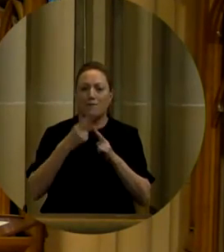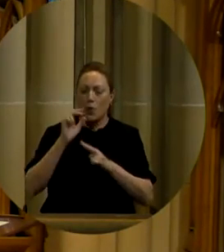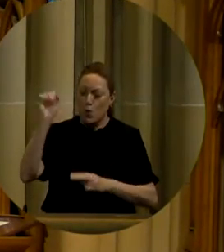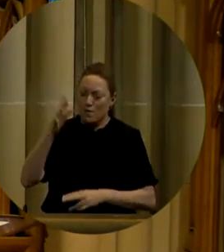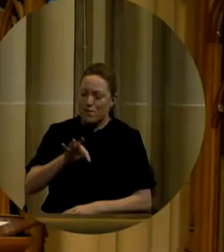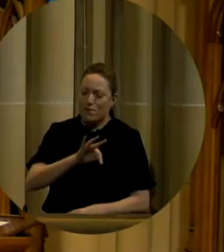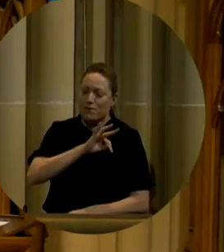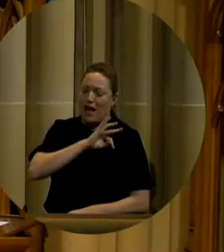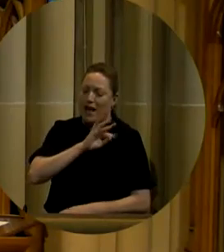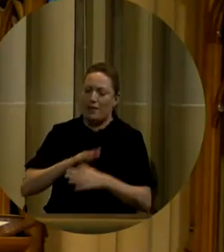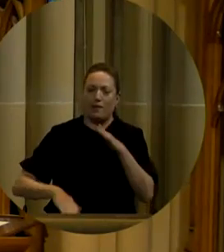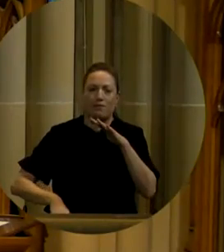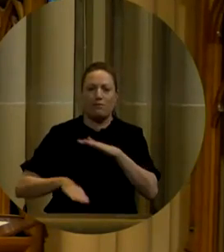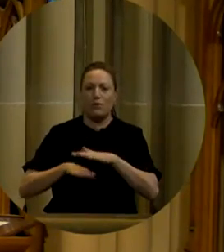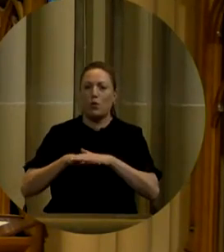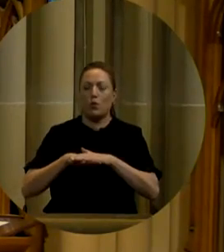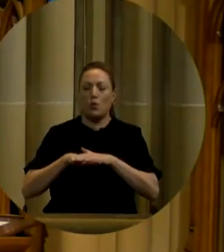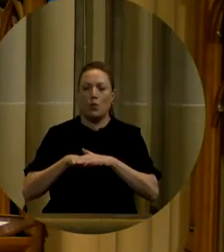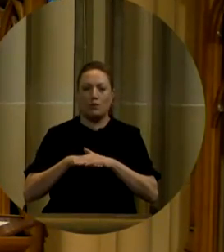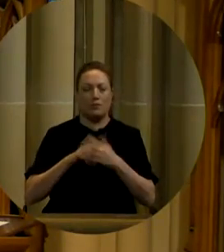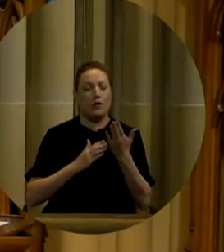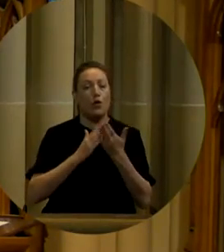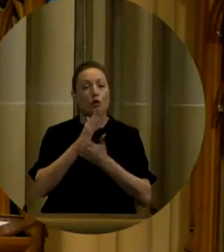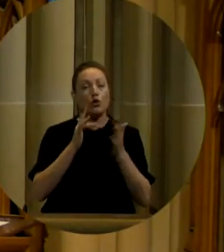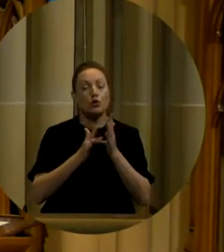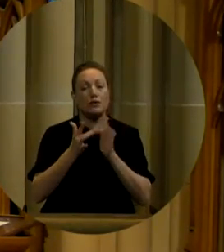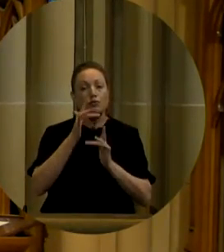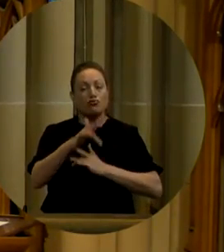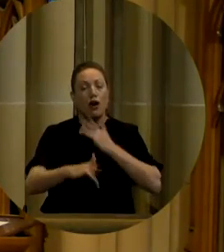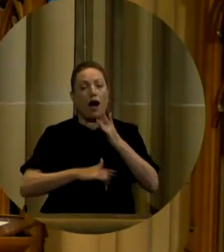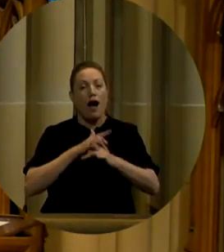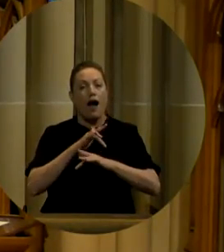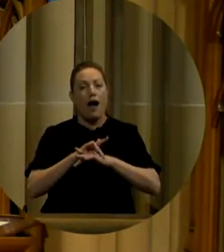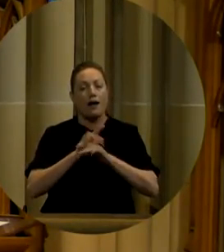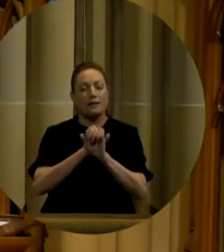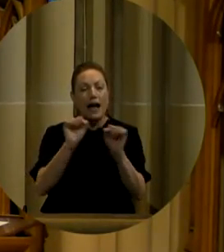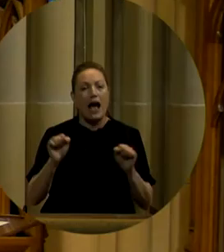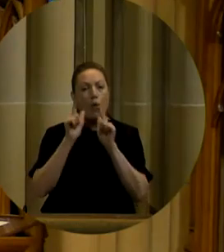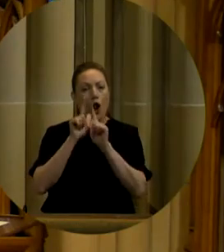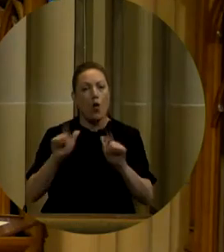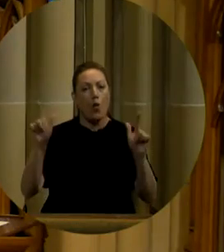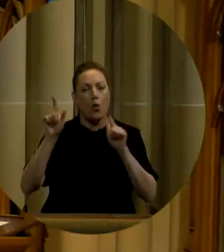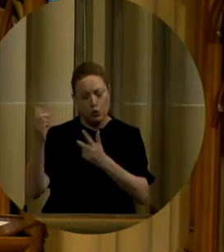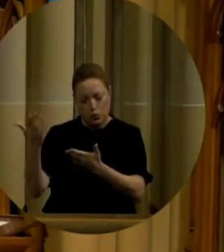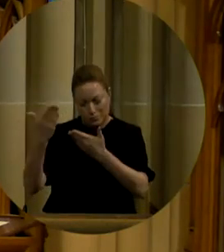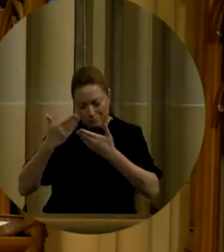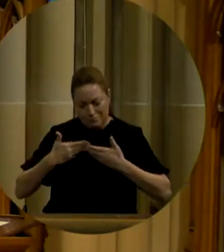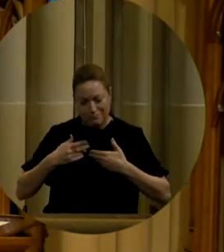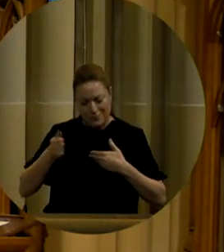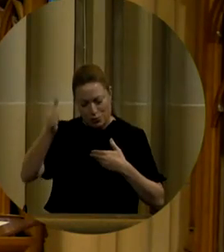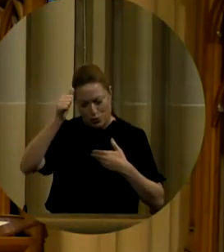faithfulness, which in Christ Jesus our Lord you promised would last